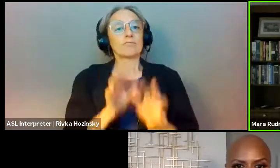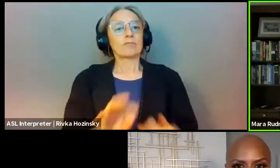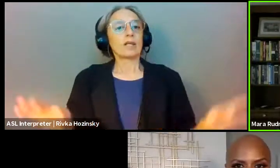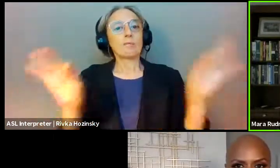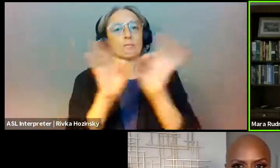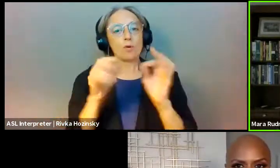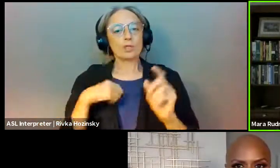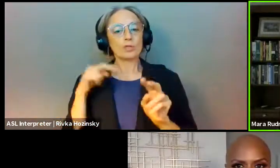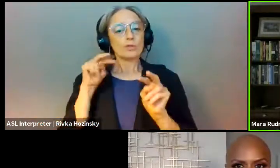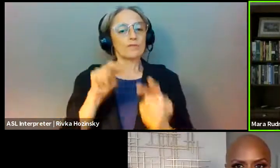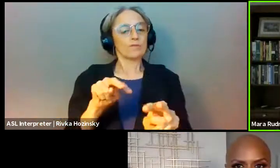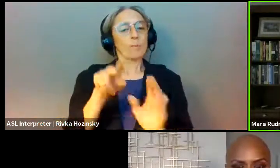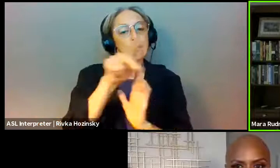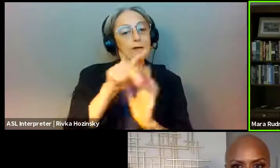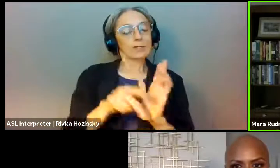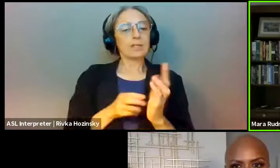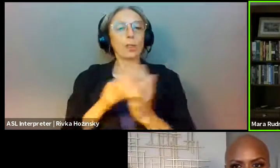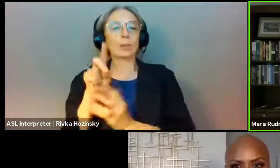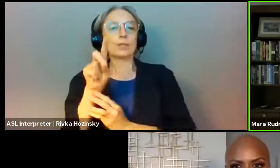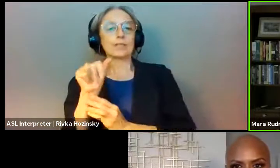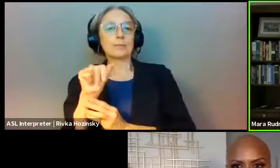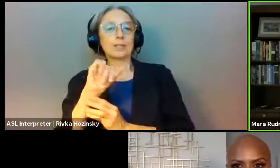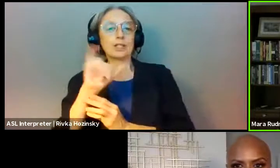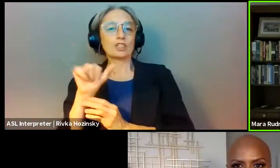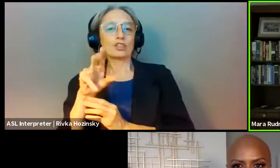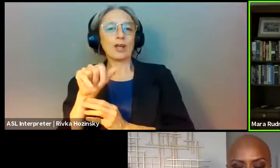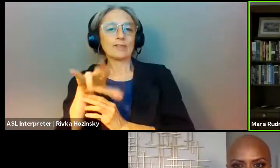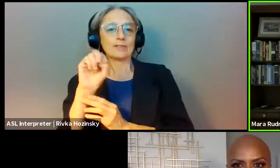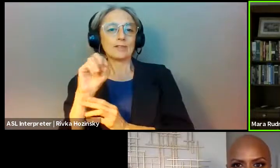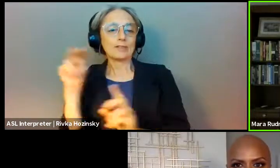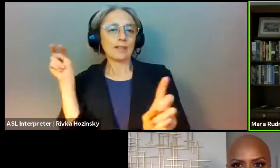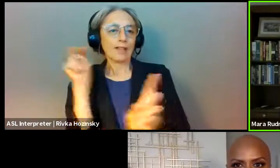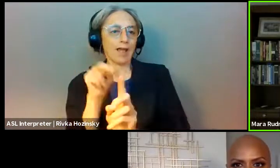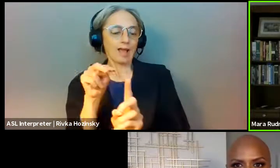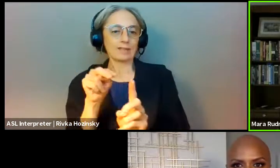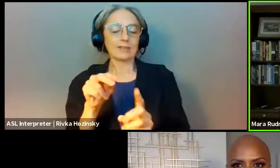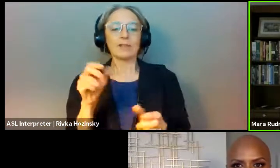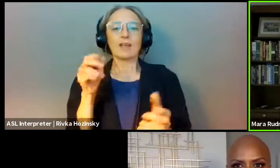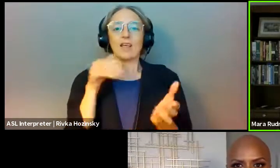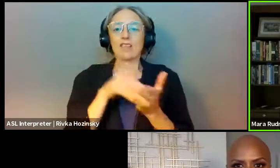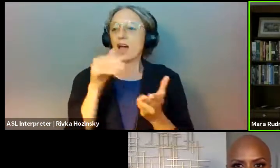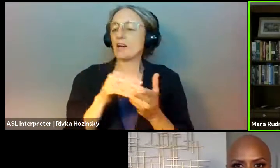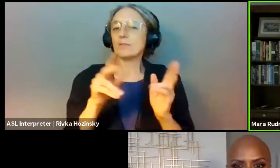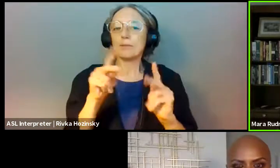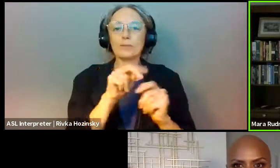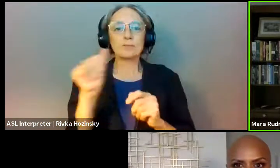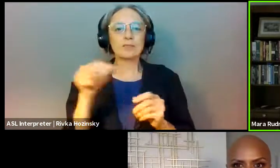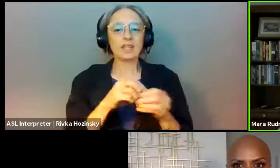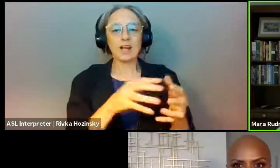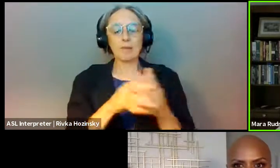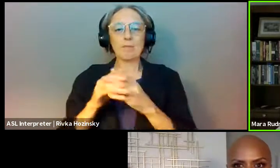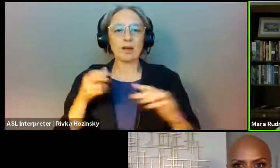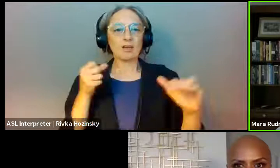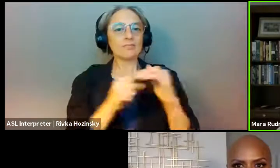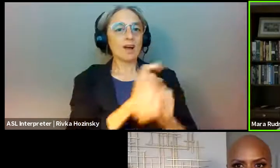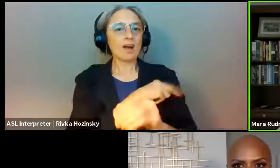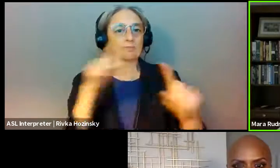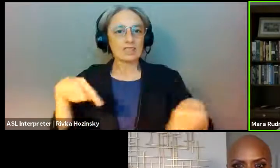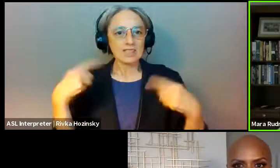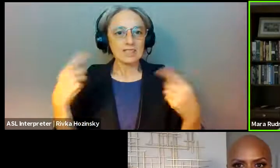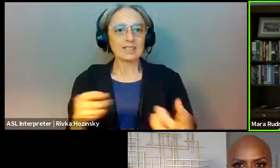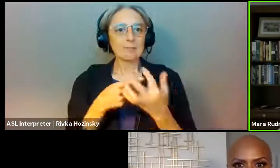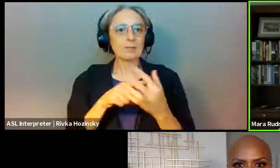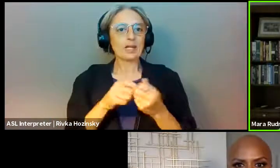on policy. Hundreds of thousands of Americans with disabilities have been hospitalized since the pandemic began. We could